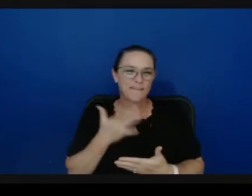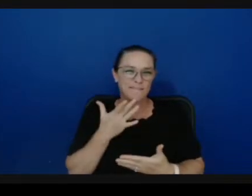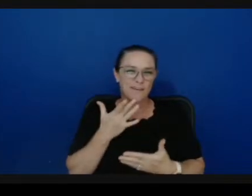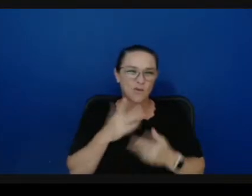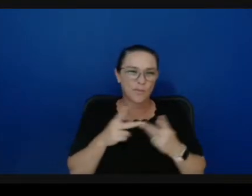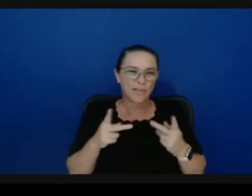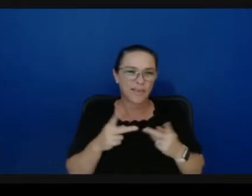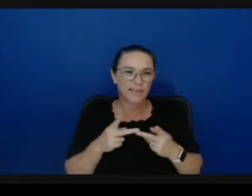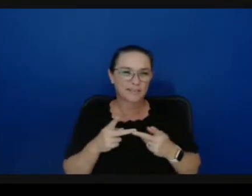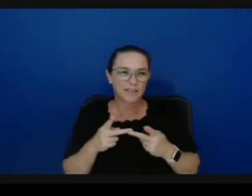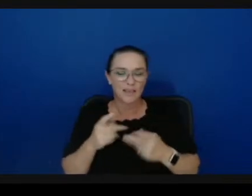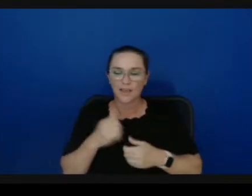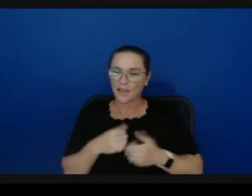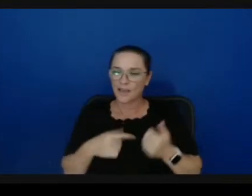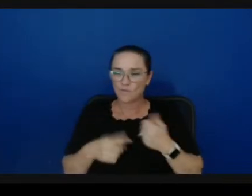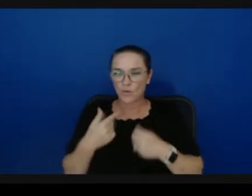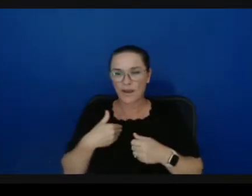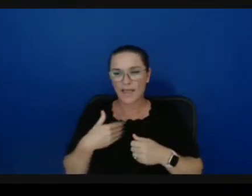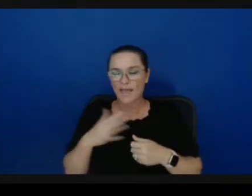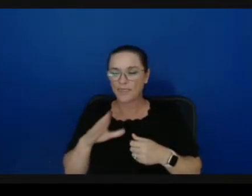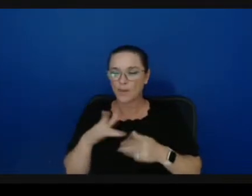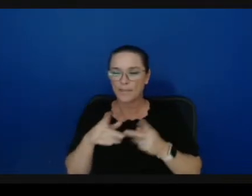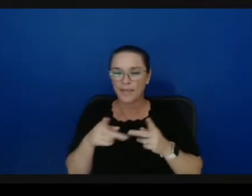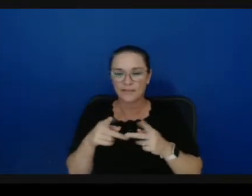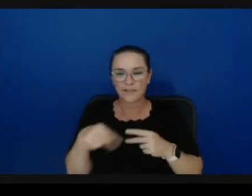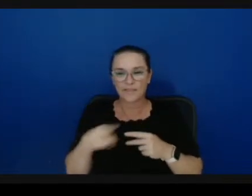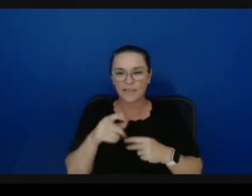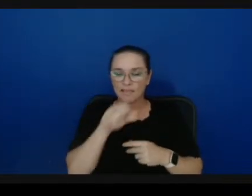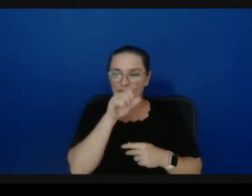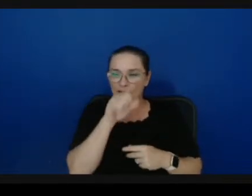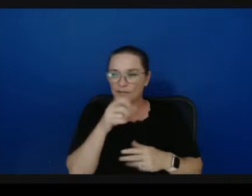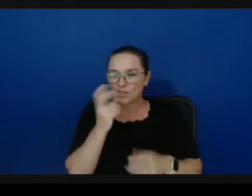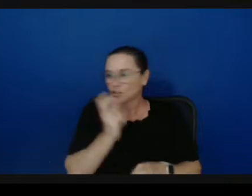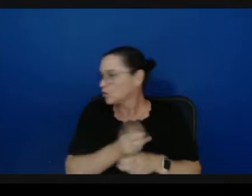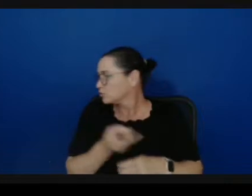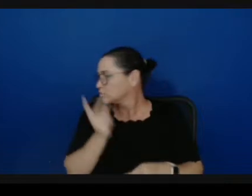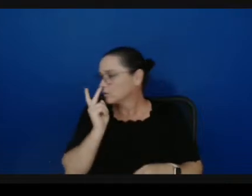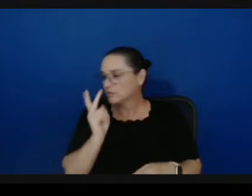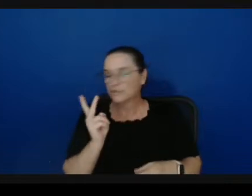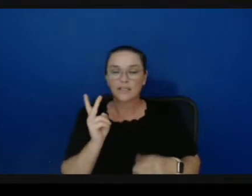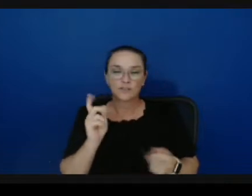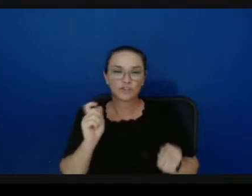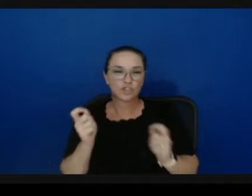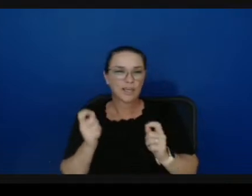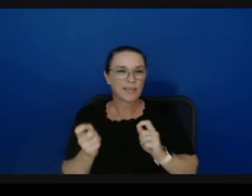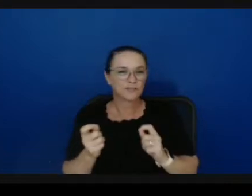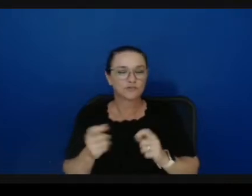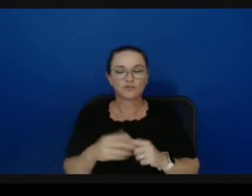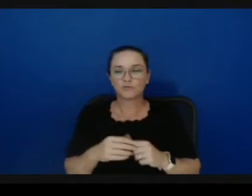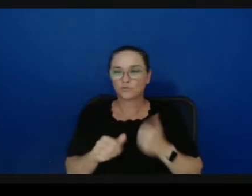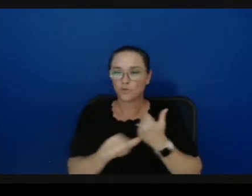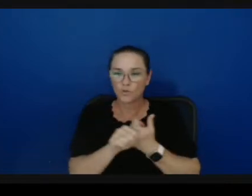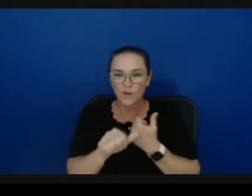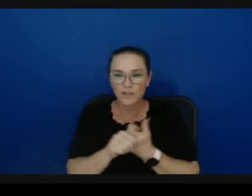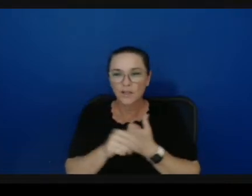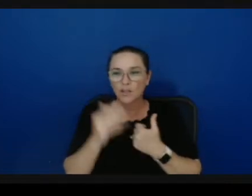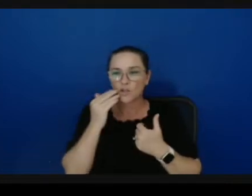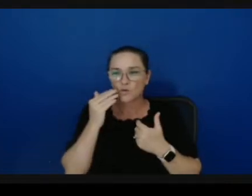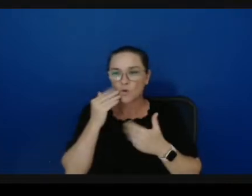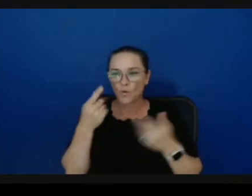that they love down there, and I'm sure that's hard to see it, getting threatened, and what the story leads